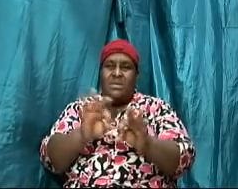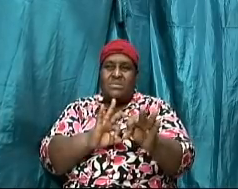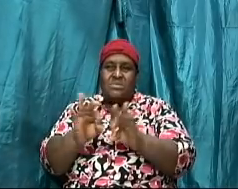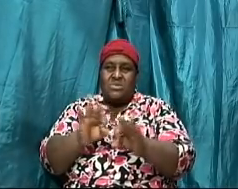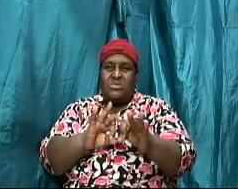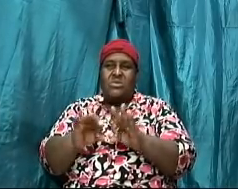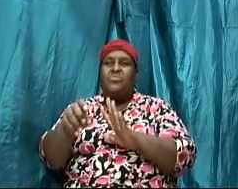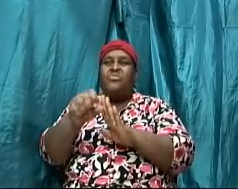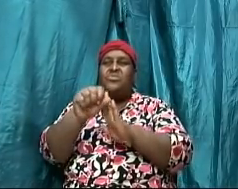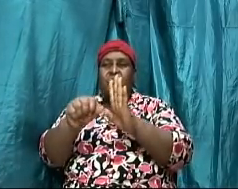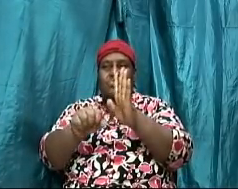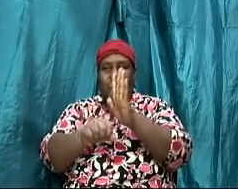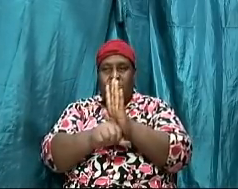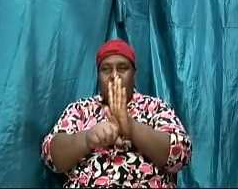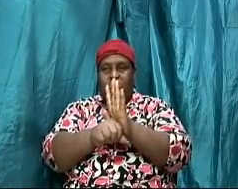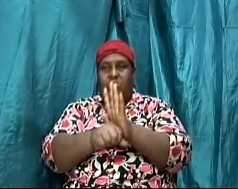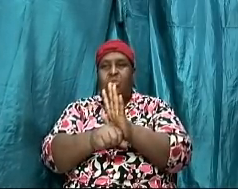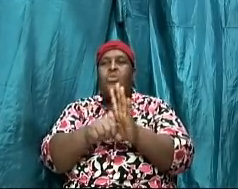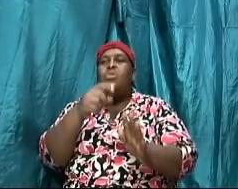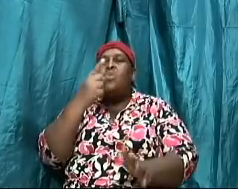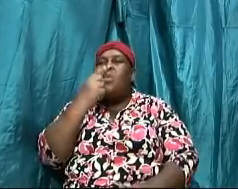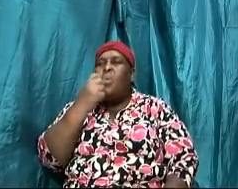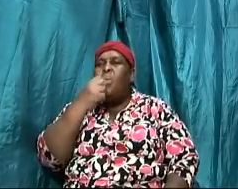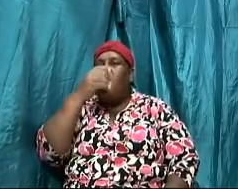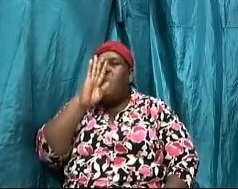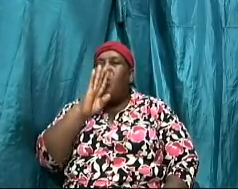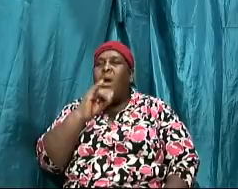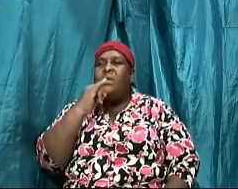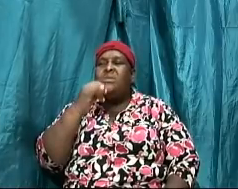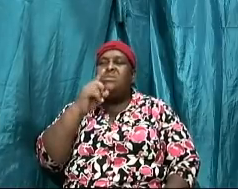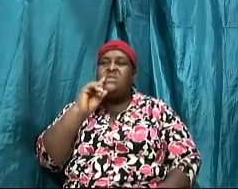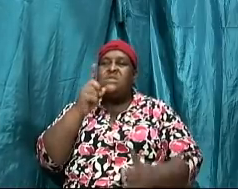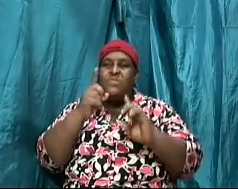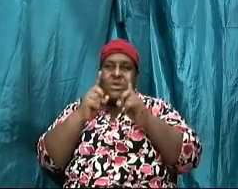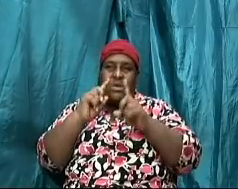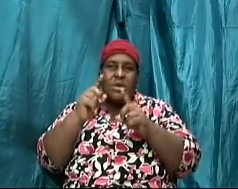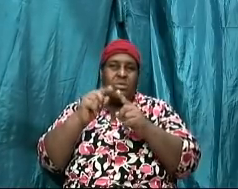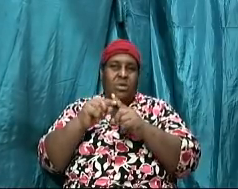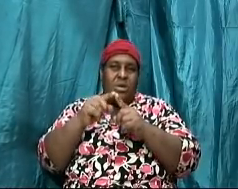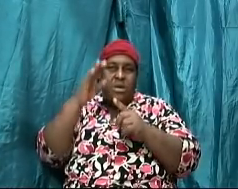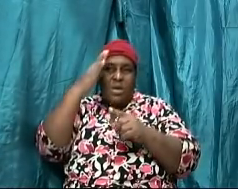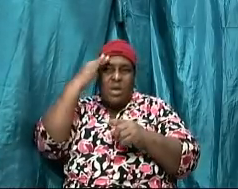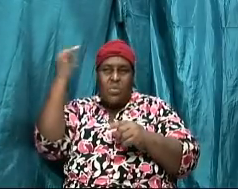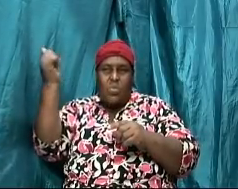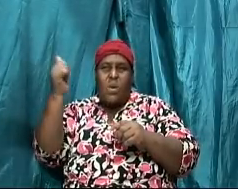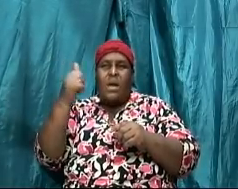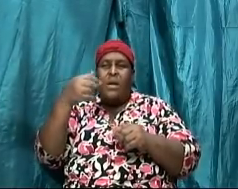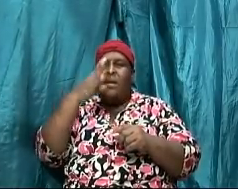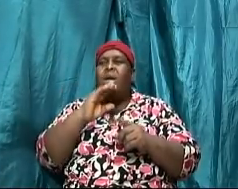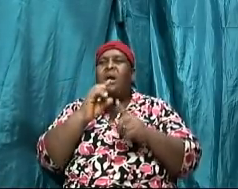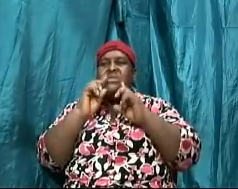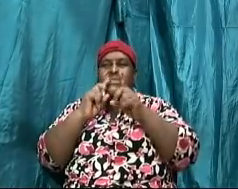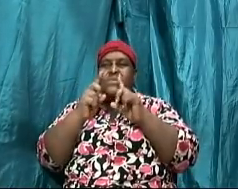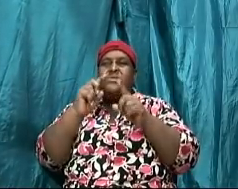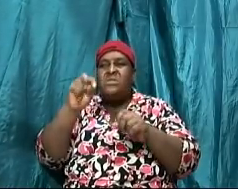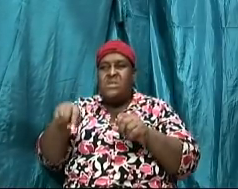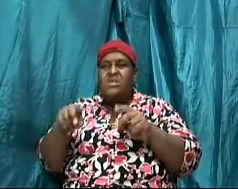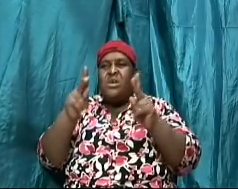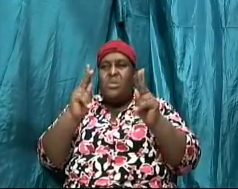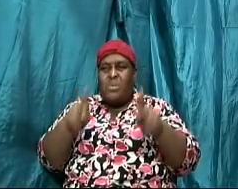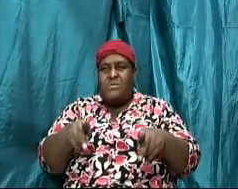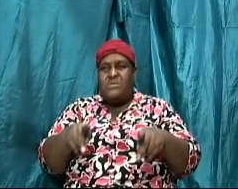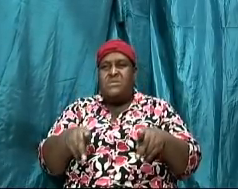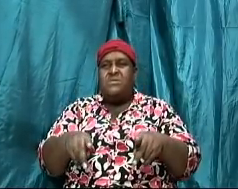things we have to understand is who God is talking to and why God is talking to this particular person. So when God